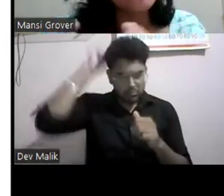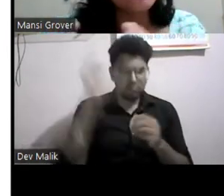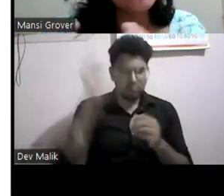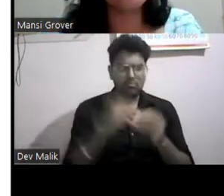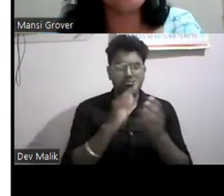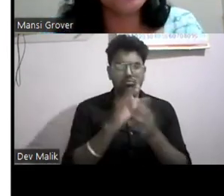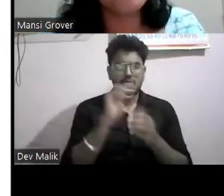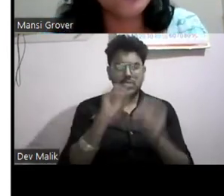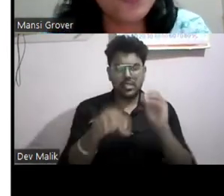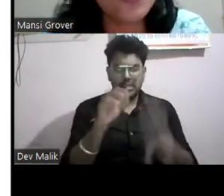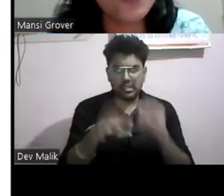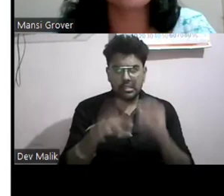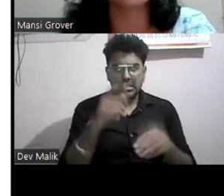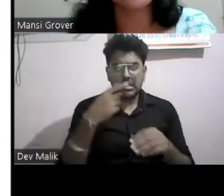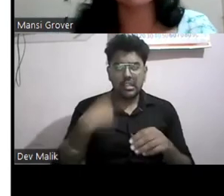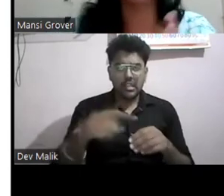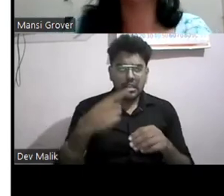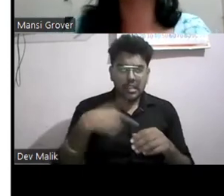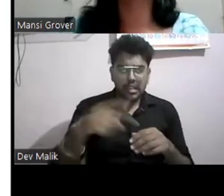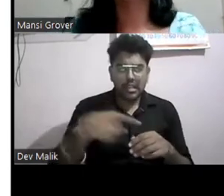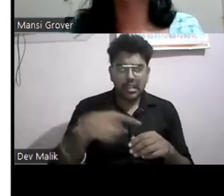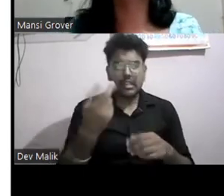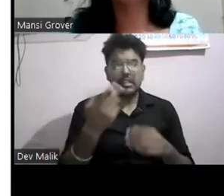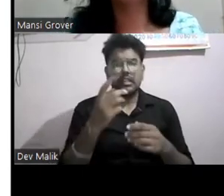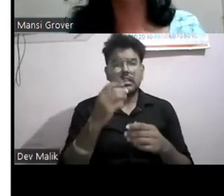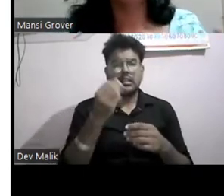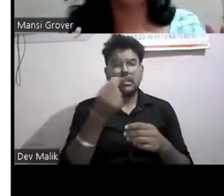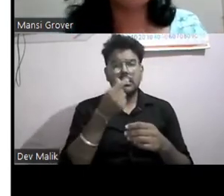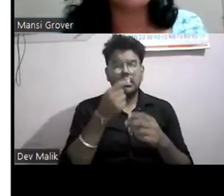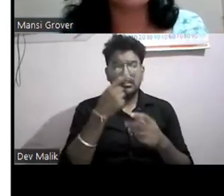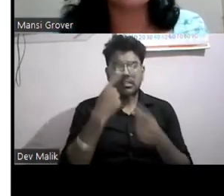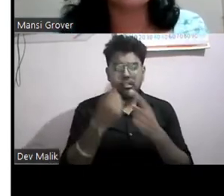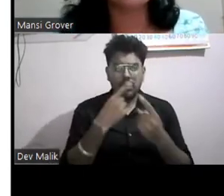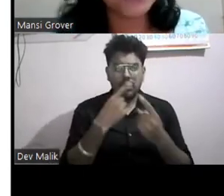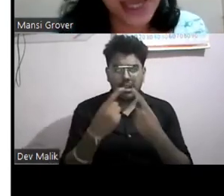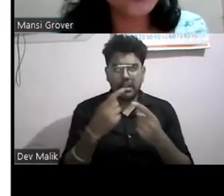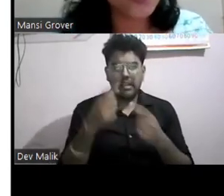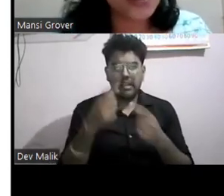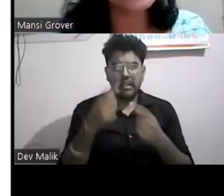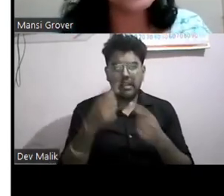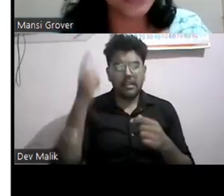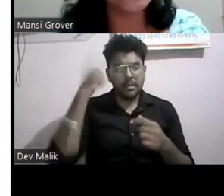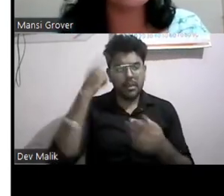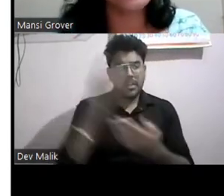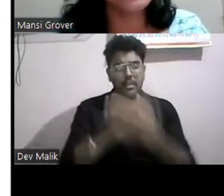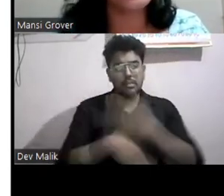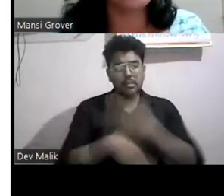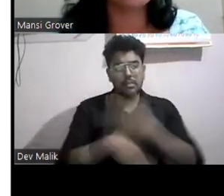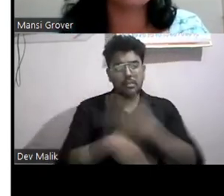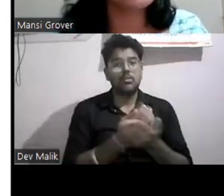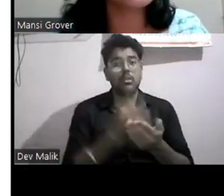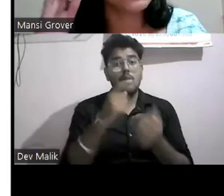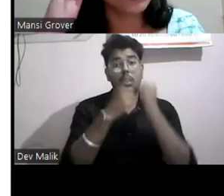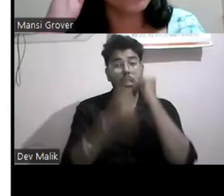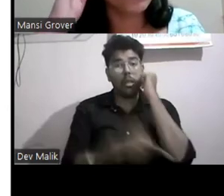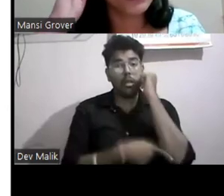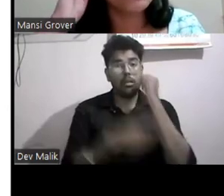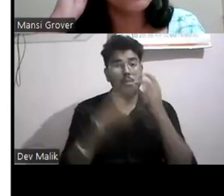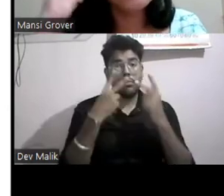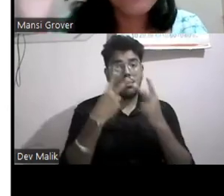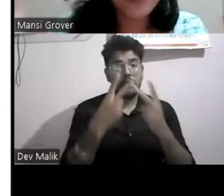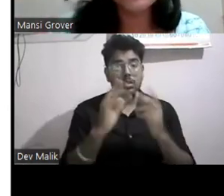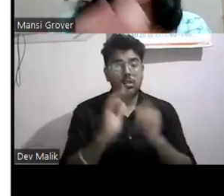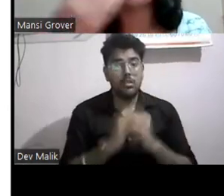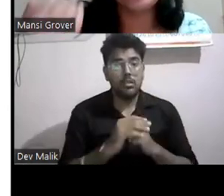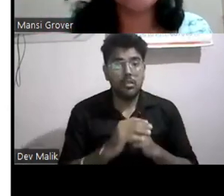daily treatment would be given to her to cure her of her mental disability. And towards the end, you see that, you know, she's getting cured